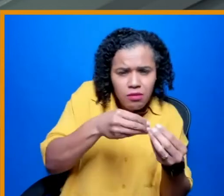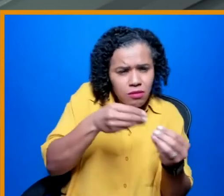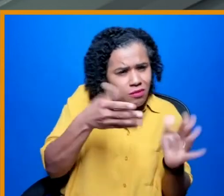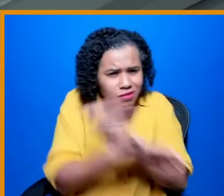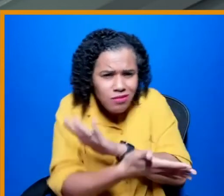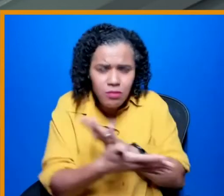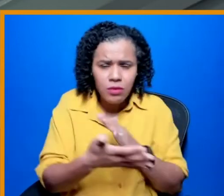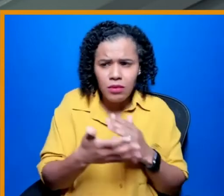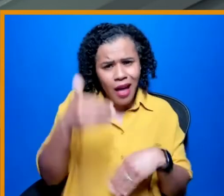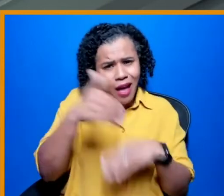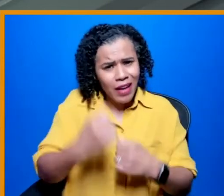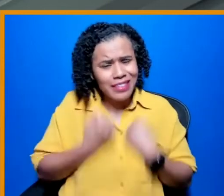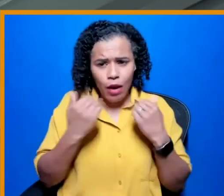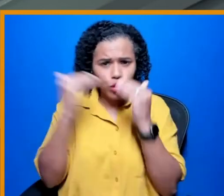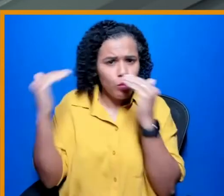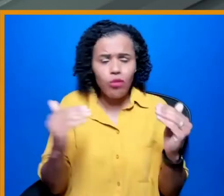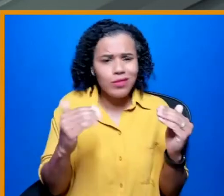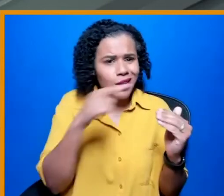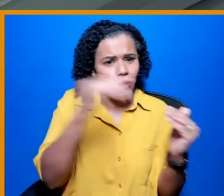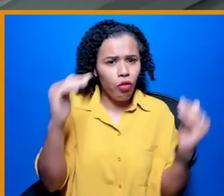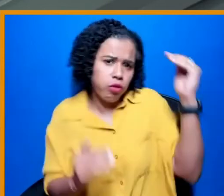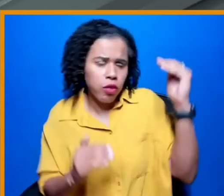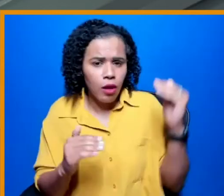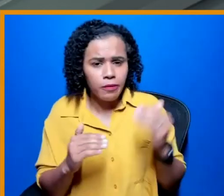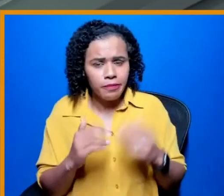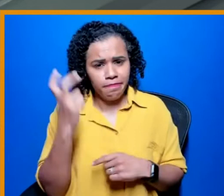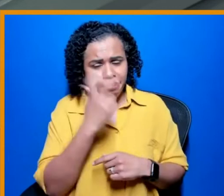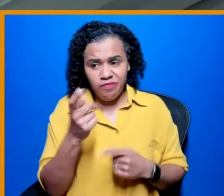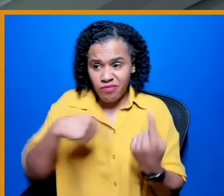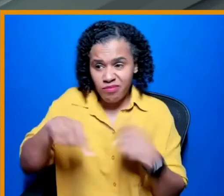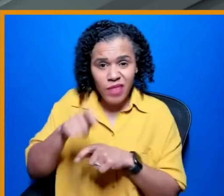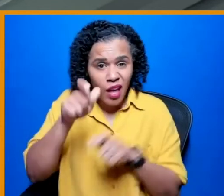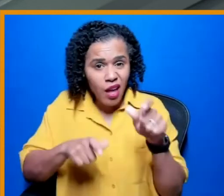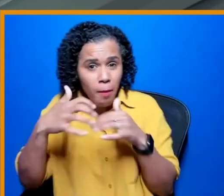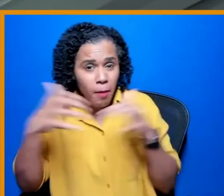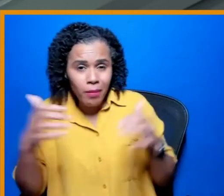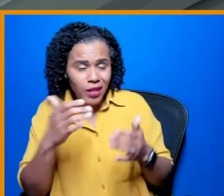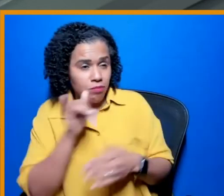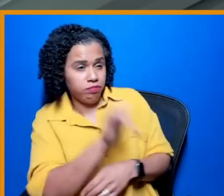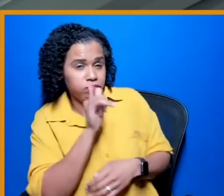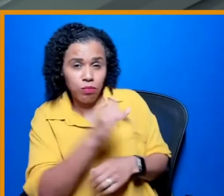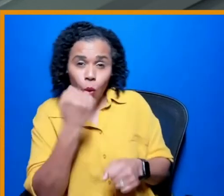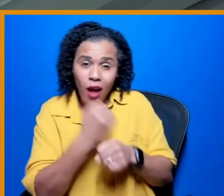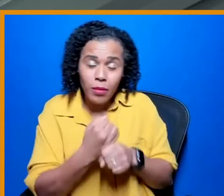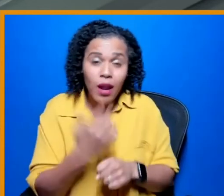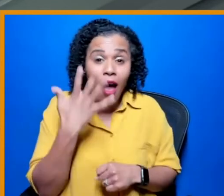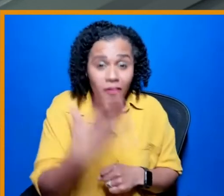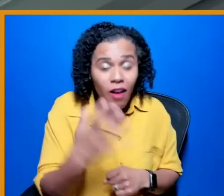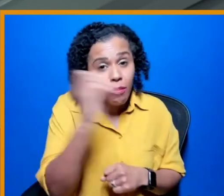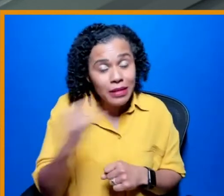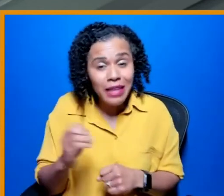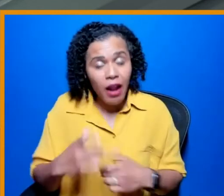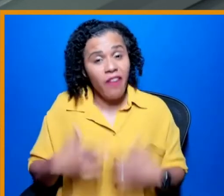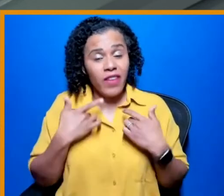And it's not surprising that public trust has tumbled to single figures, with polling in December showing that just 5% of the public believe politicians work for the